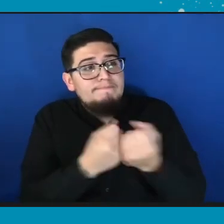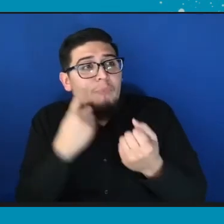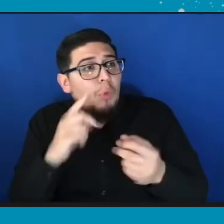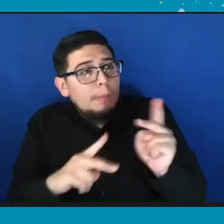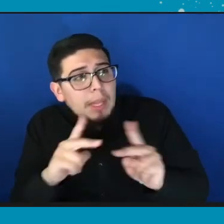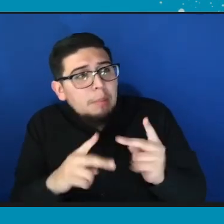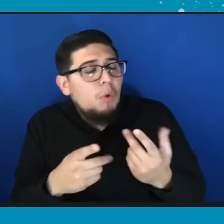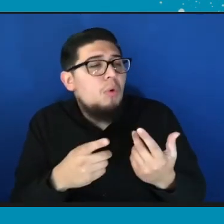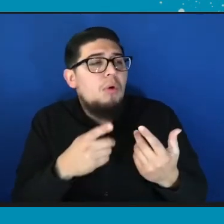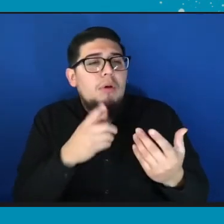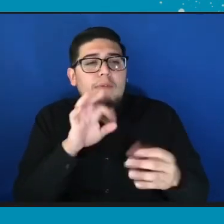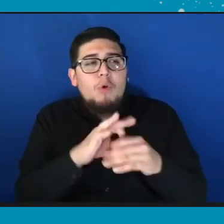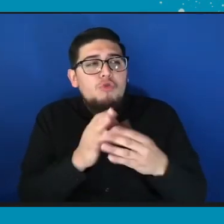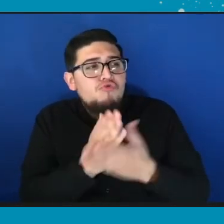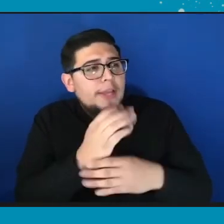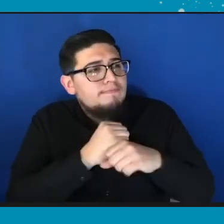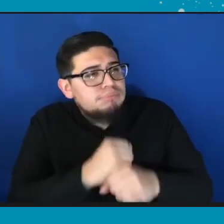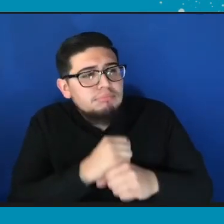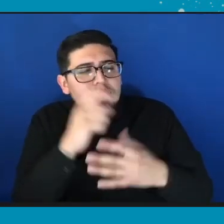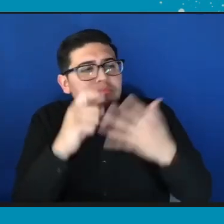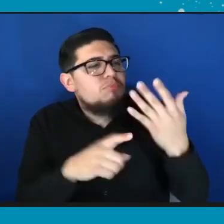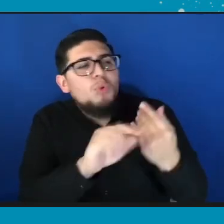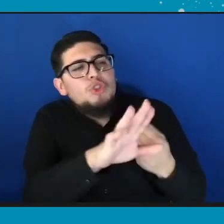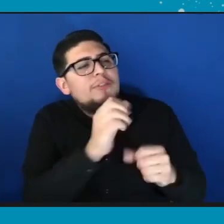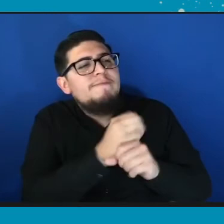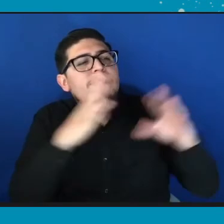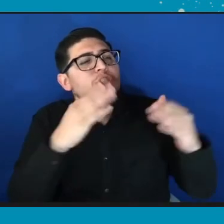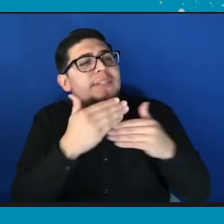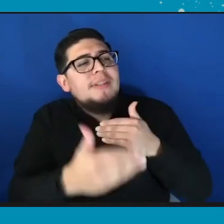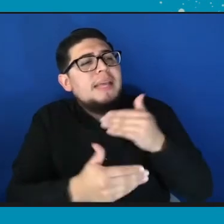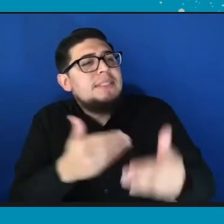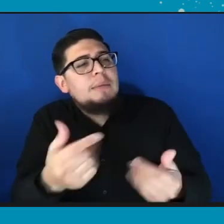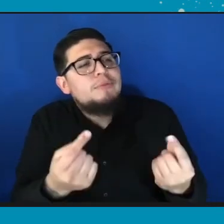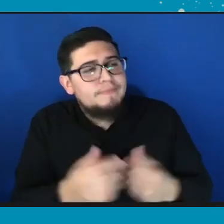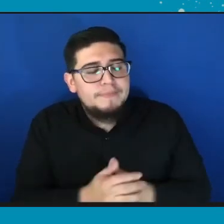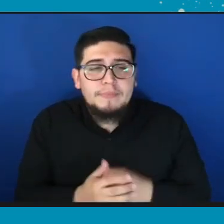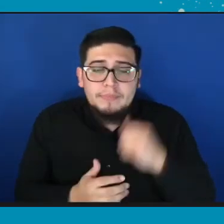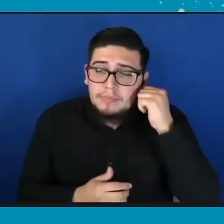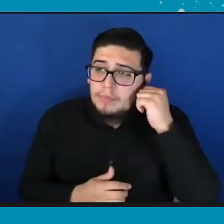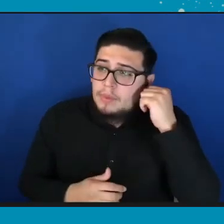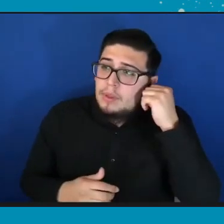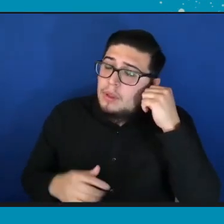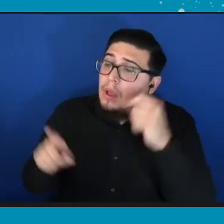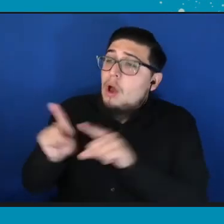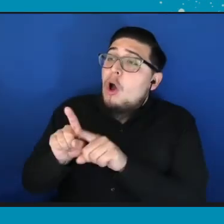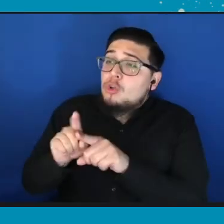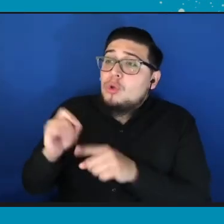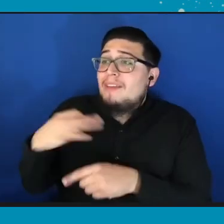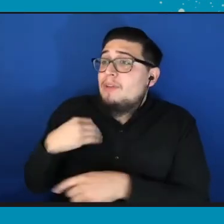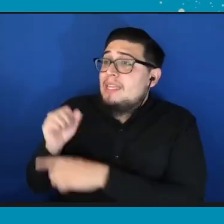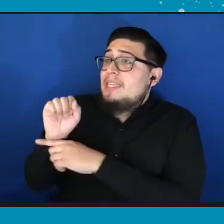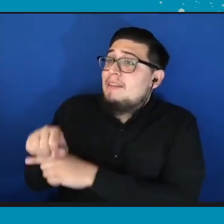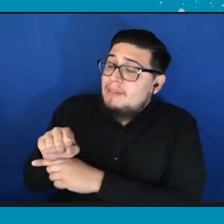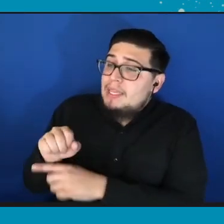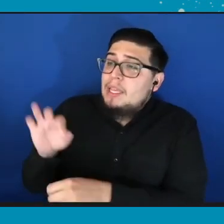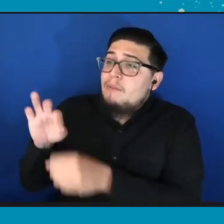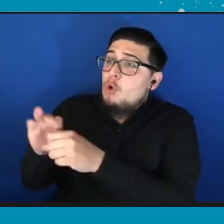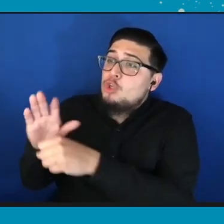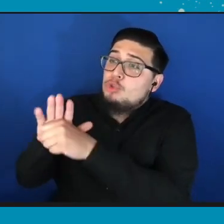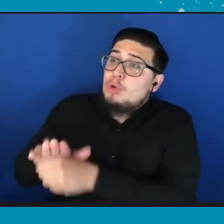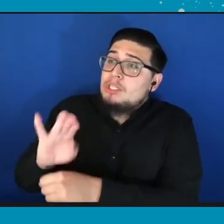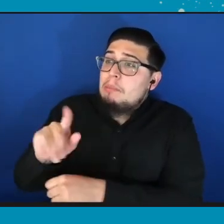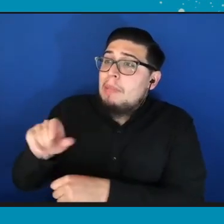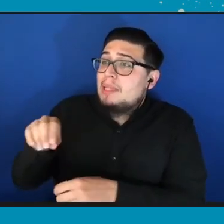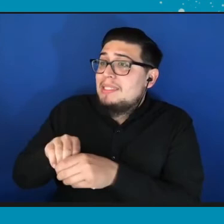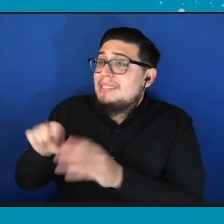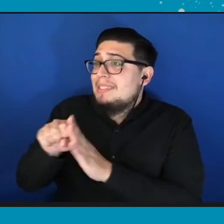Act, then what's your vision for our next steps? And also, of course, if we defeat the voter suppression bills in the state of Texas, right,